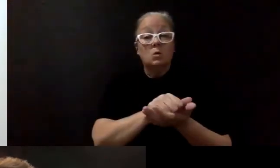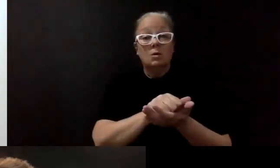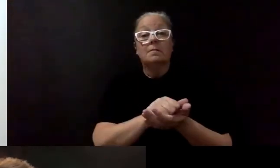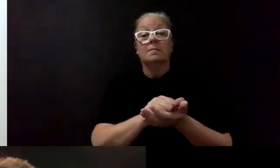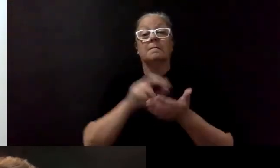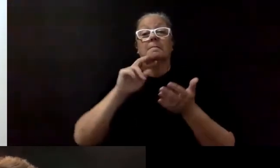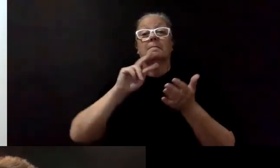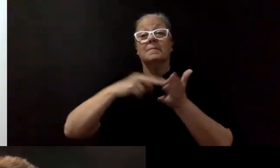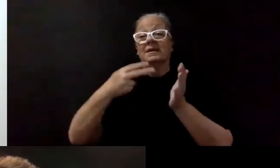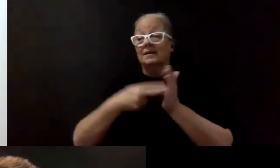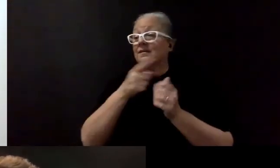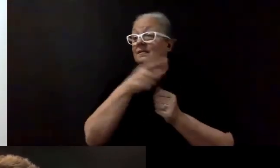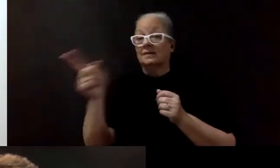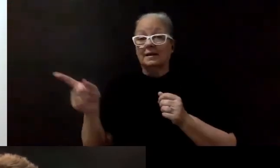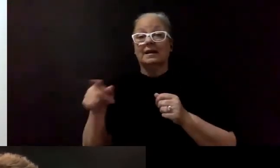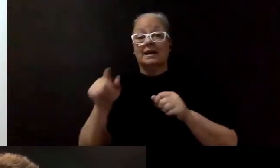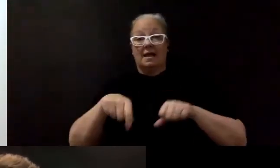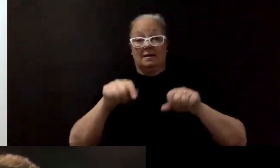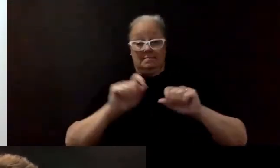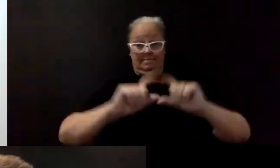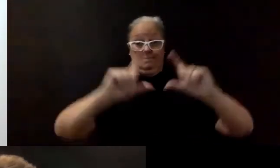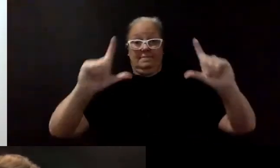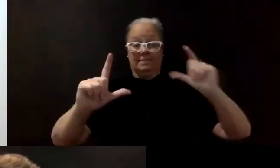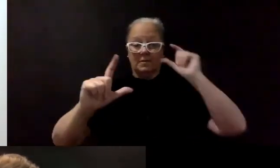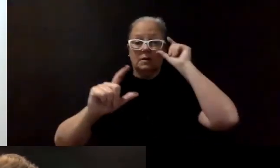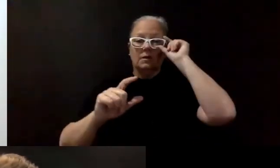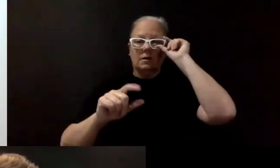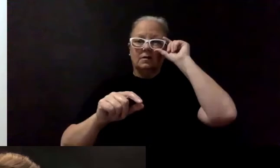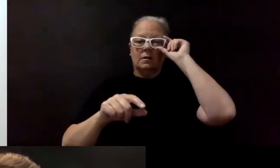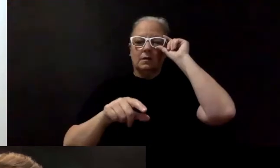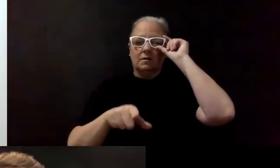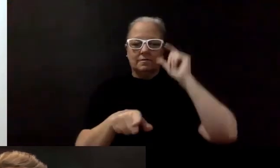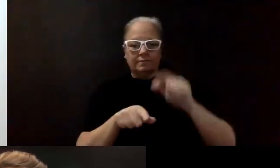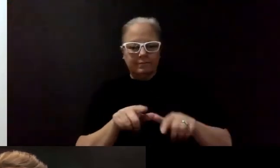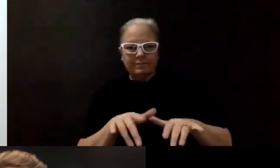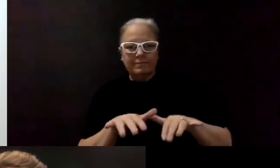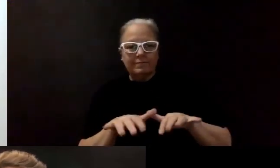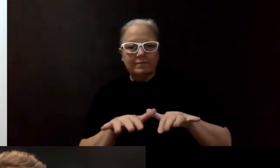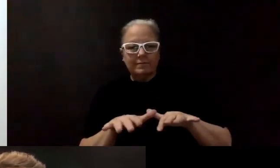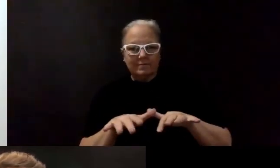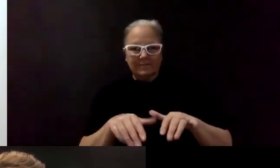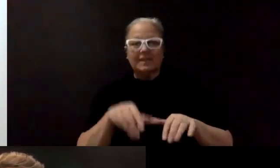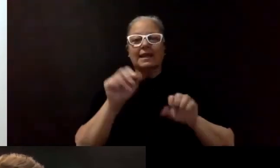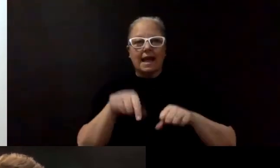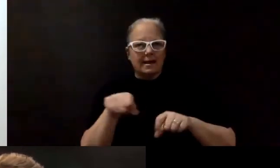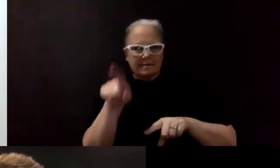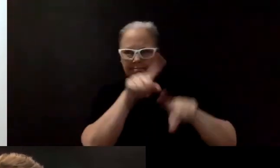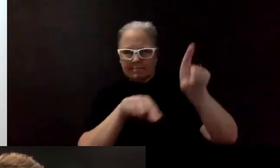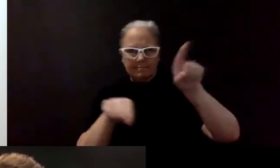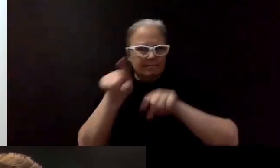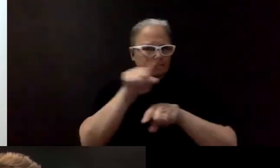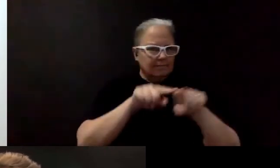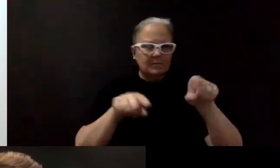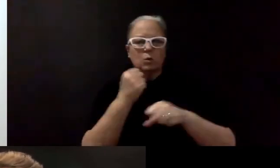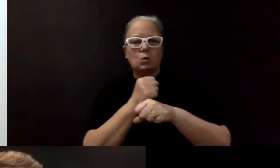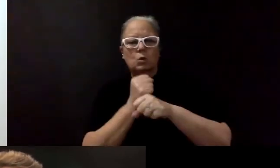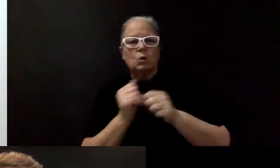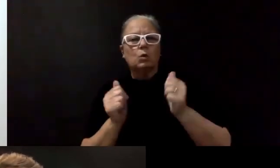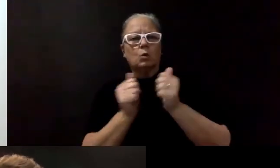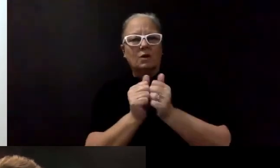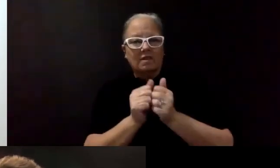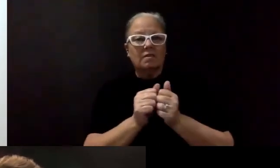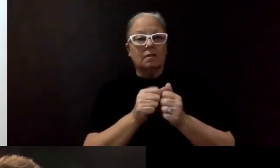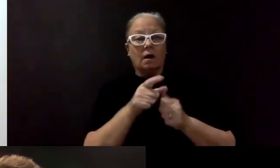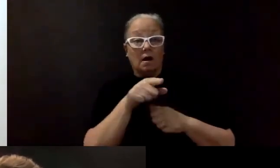website and engage with incredible emerging talent from across the country and give them paid